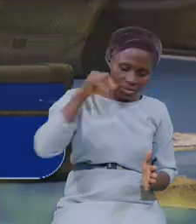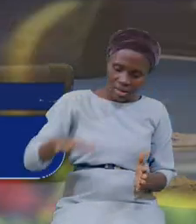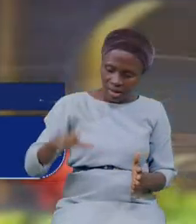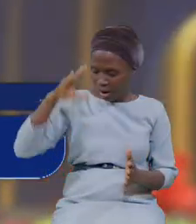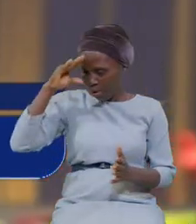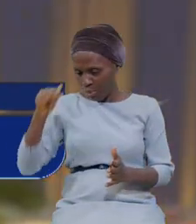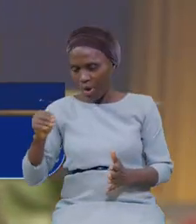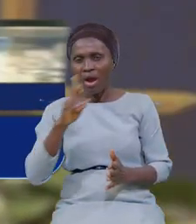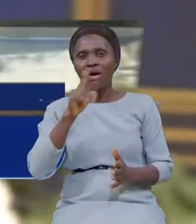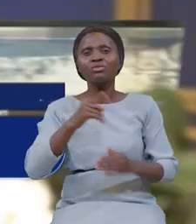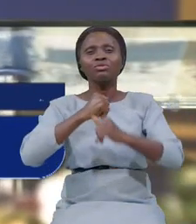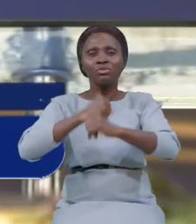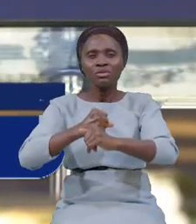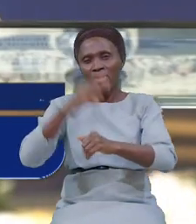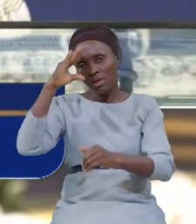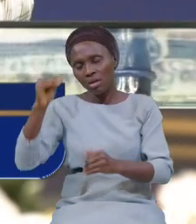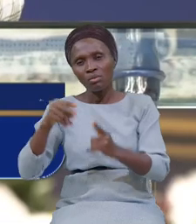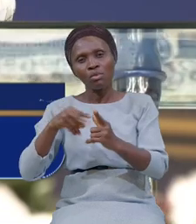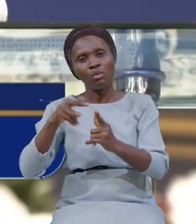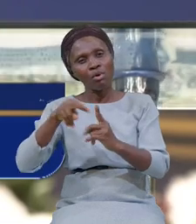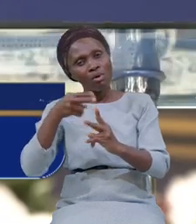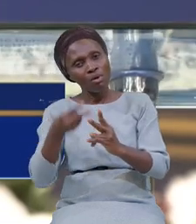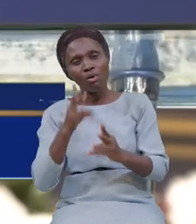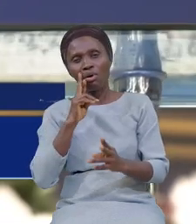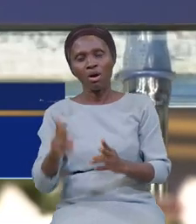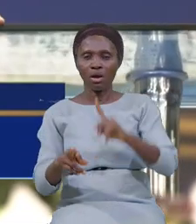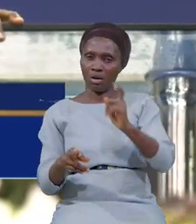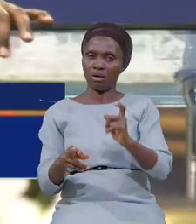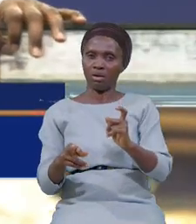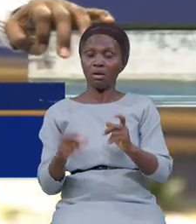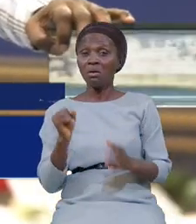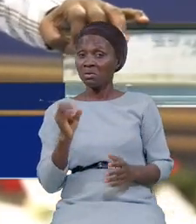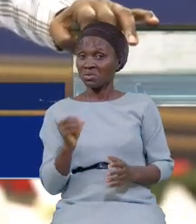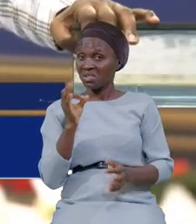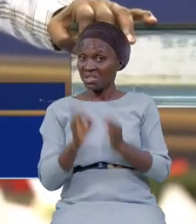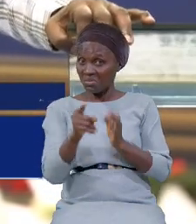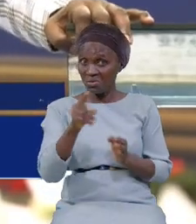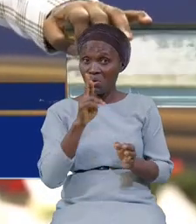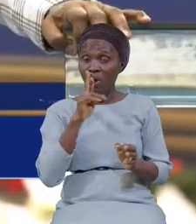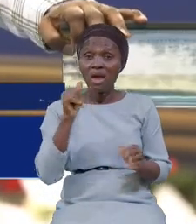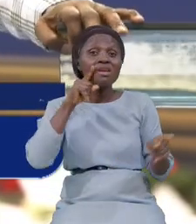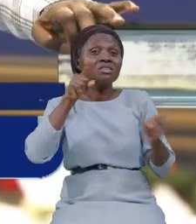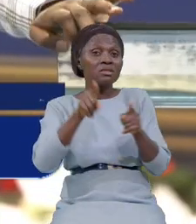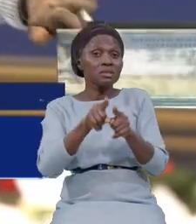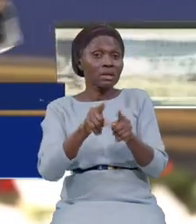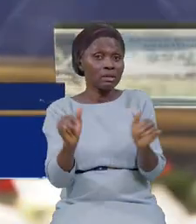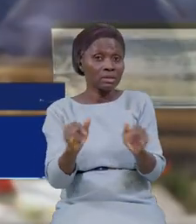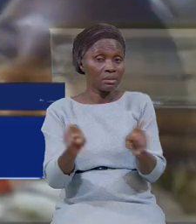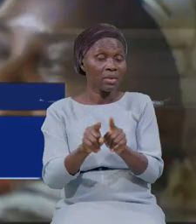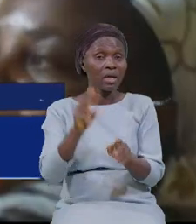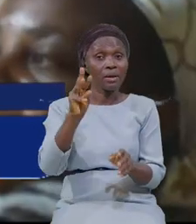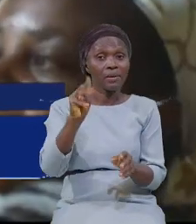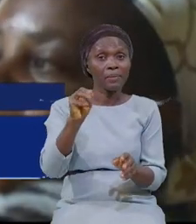maker? So if you are a sister like Miriam, the sister